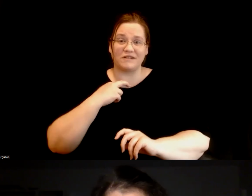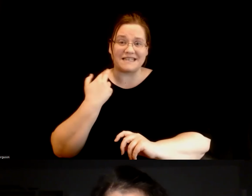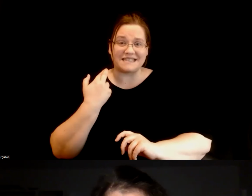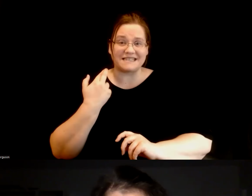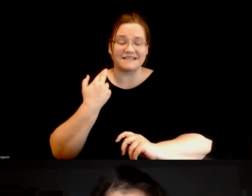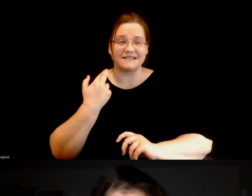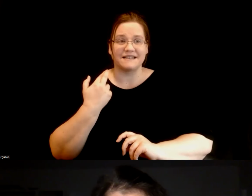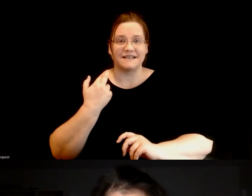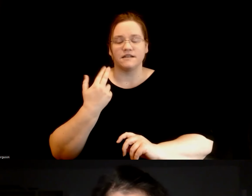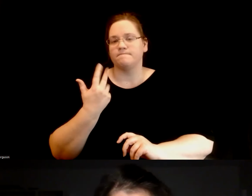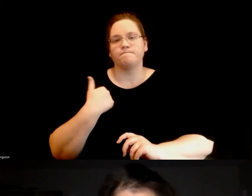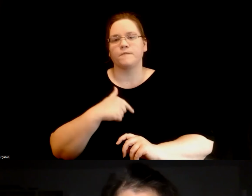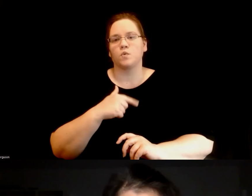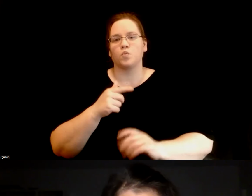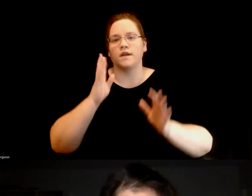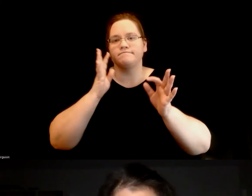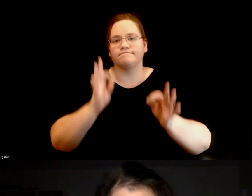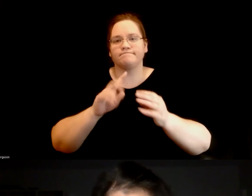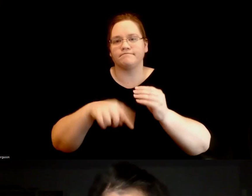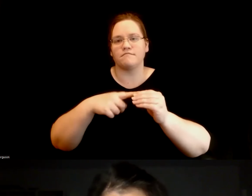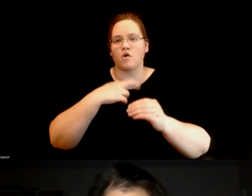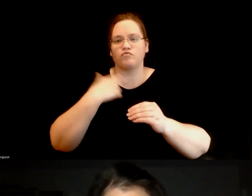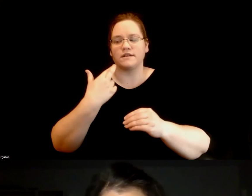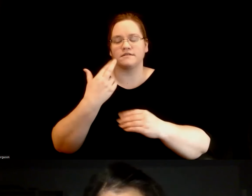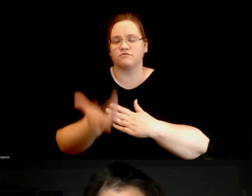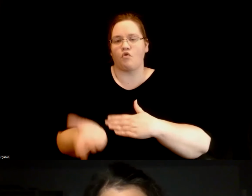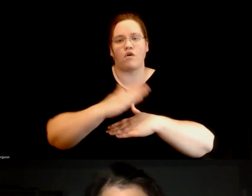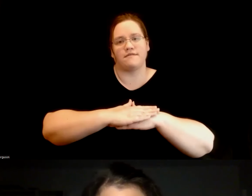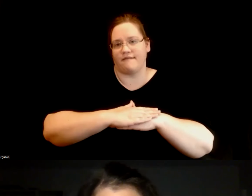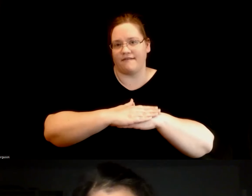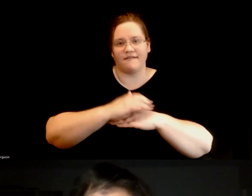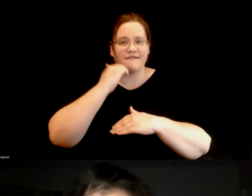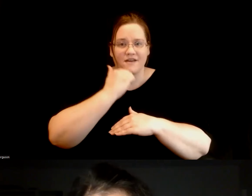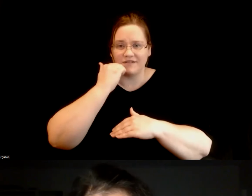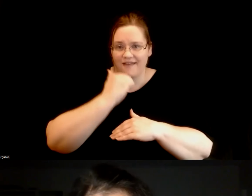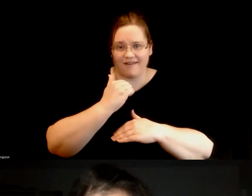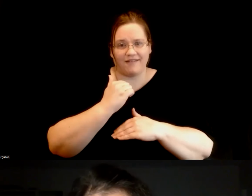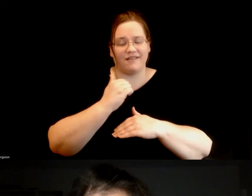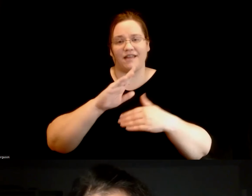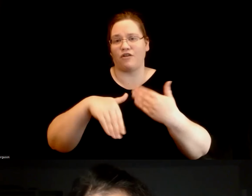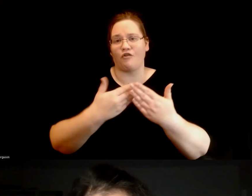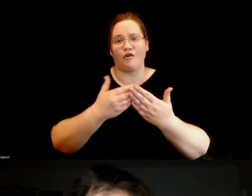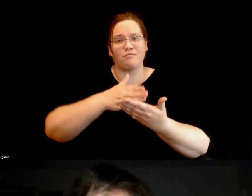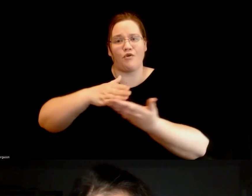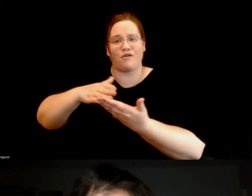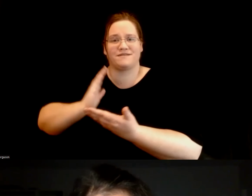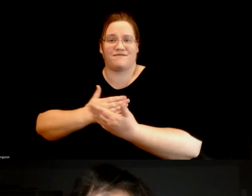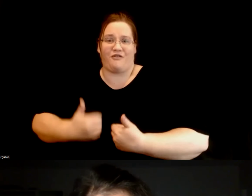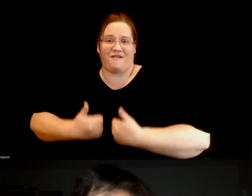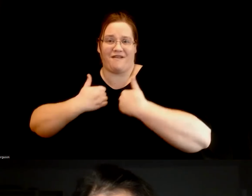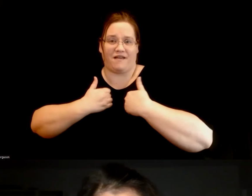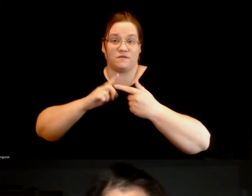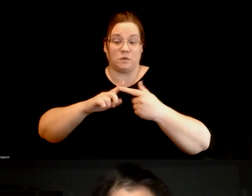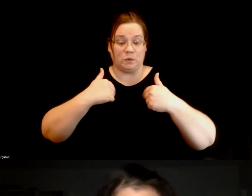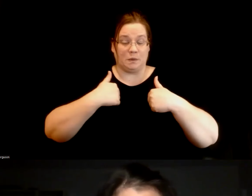we take risks all day. We take risks in every aspect of our life, and this seems like a very low risk decision to me.